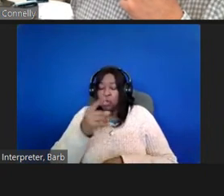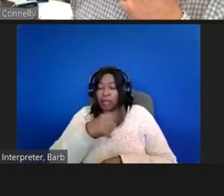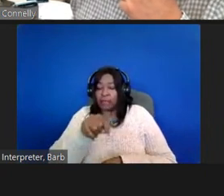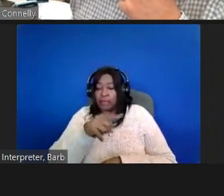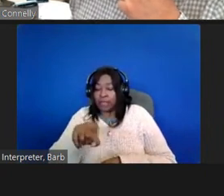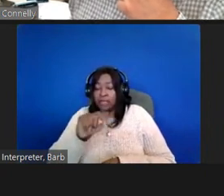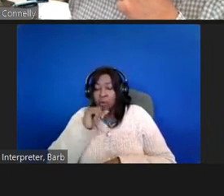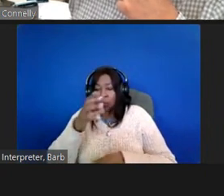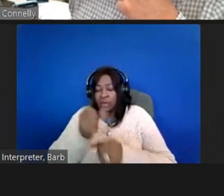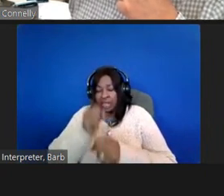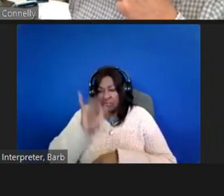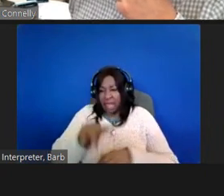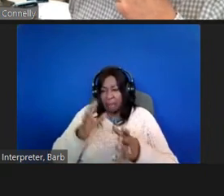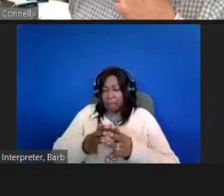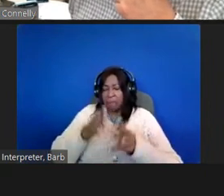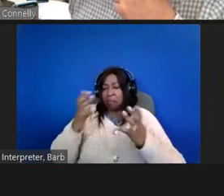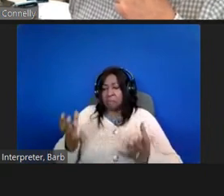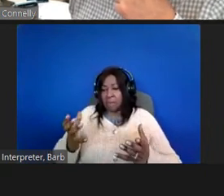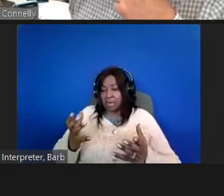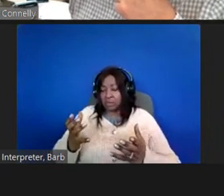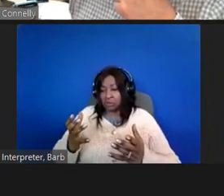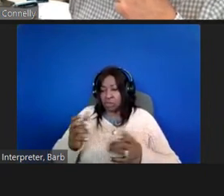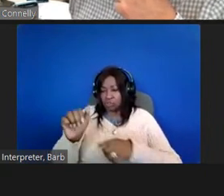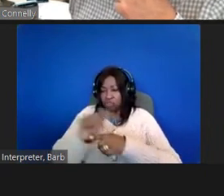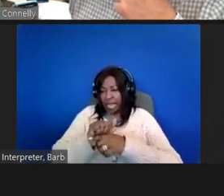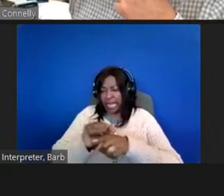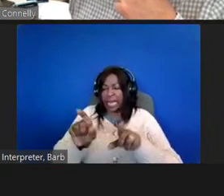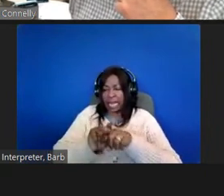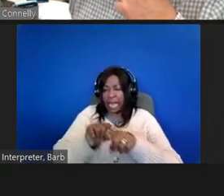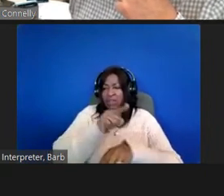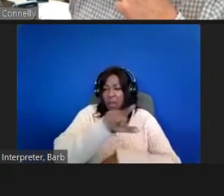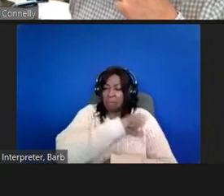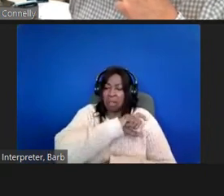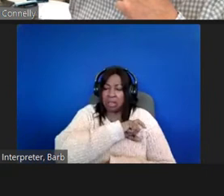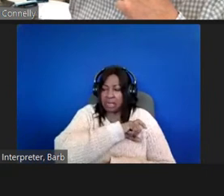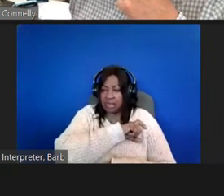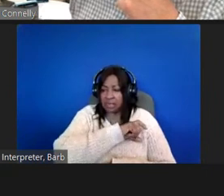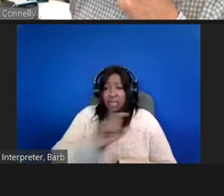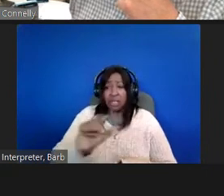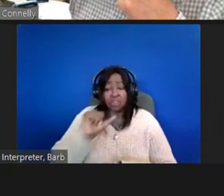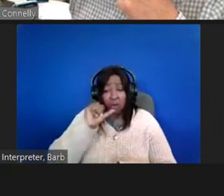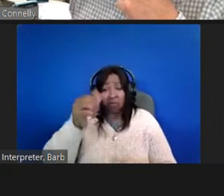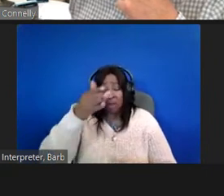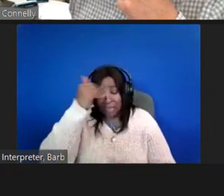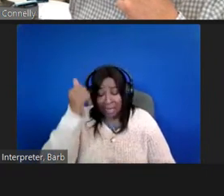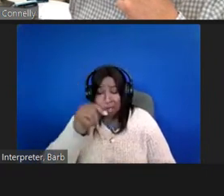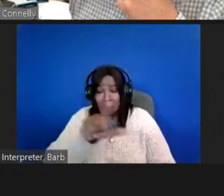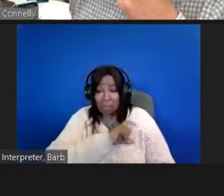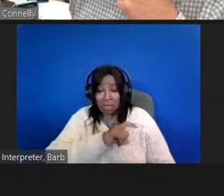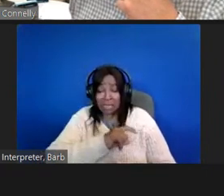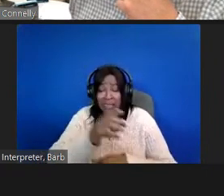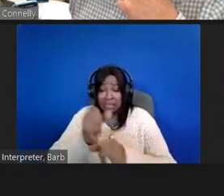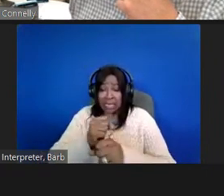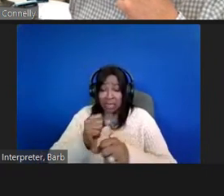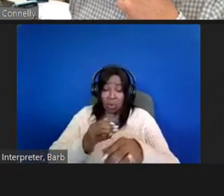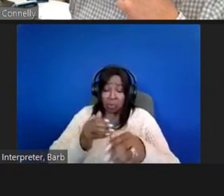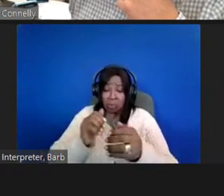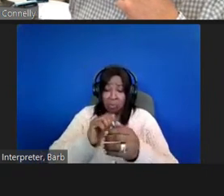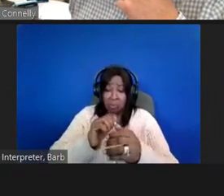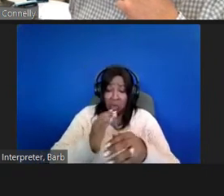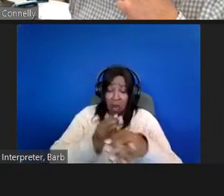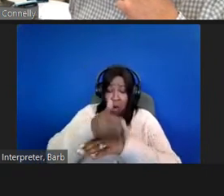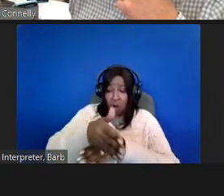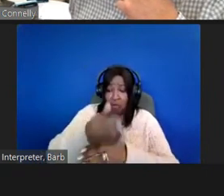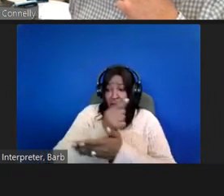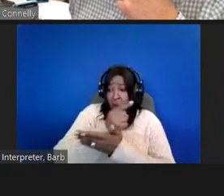much, as much training as the police officers get. Don't forget, police officers probably get over a week of it and then get brought